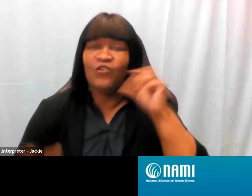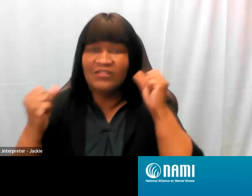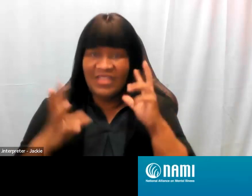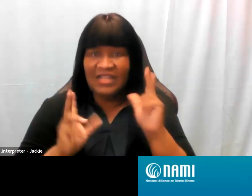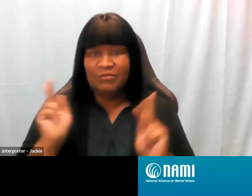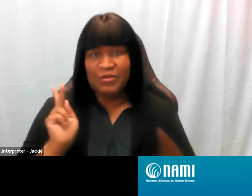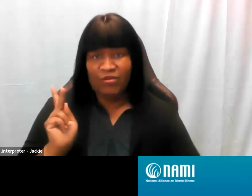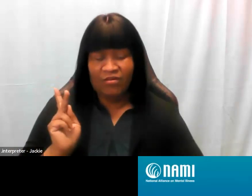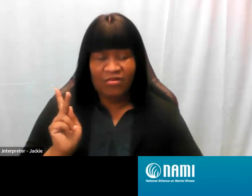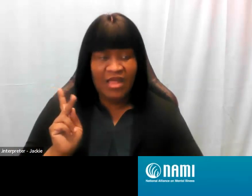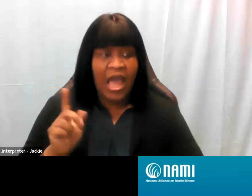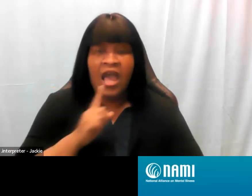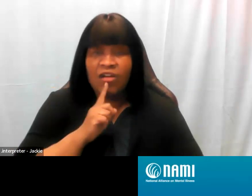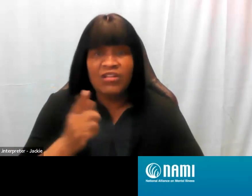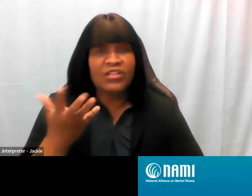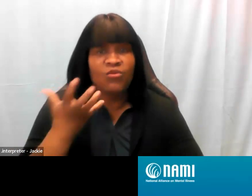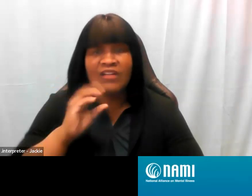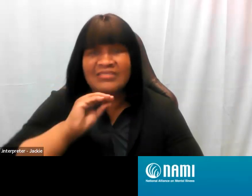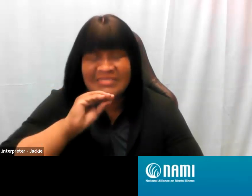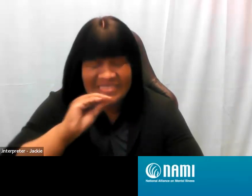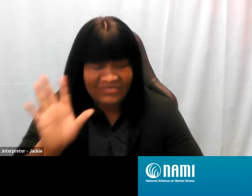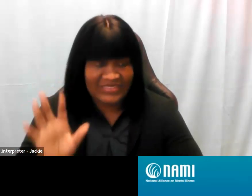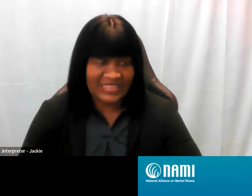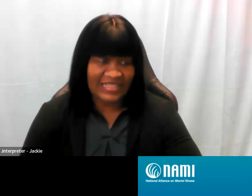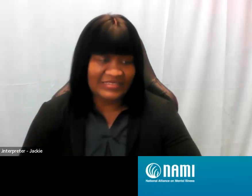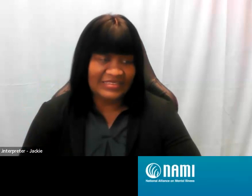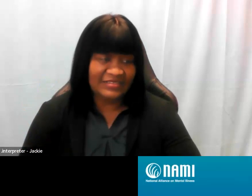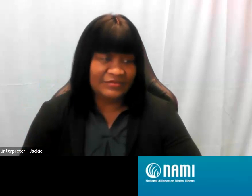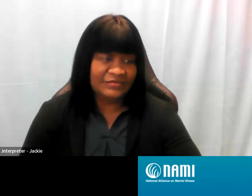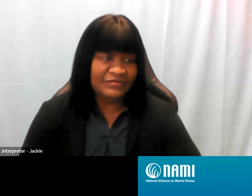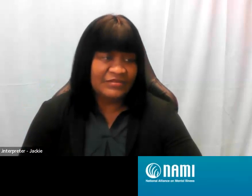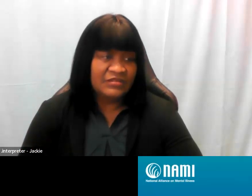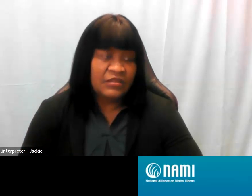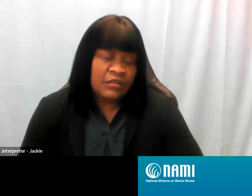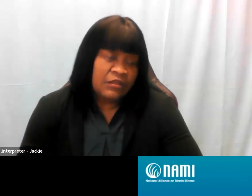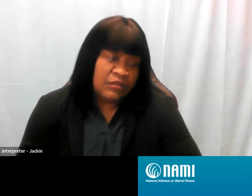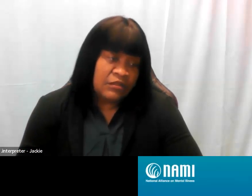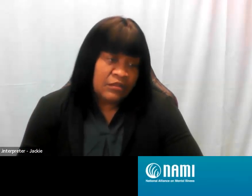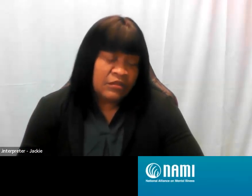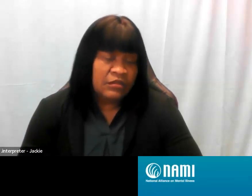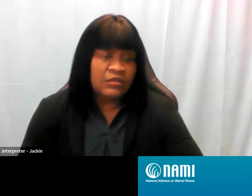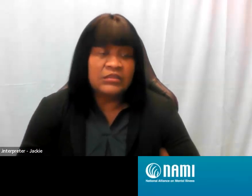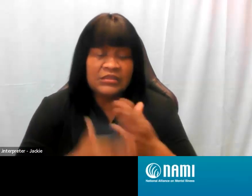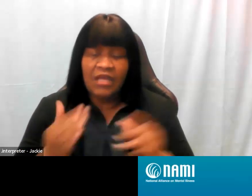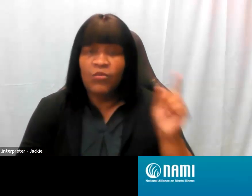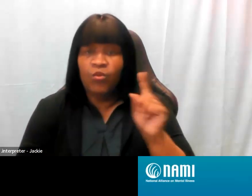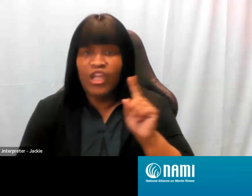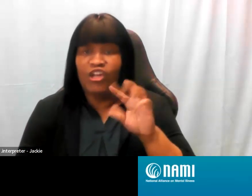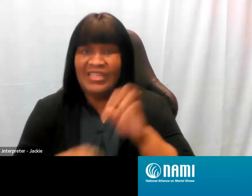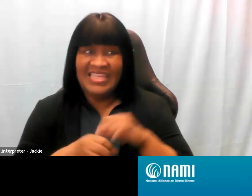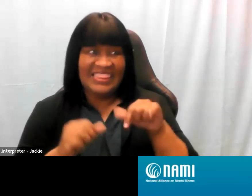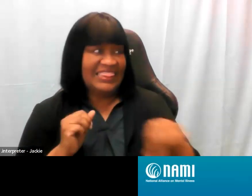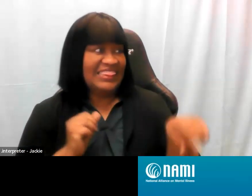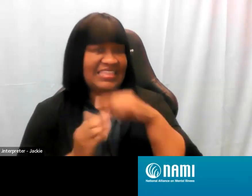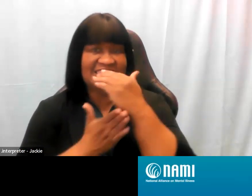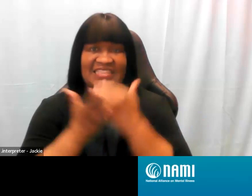I just really want to emphasize that, you know, somewhere in this list